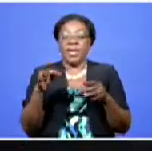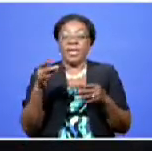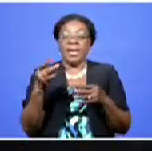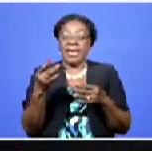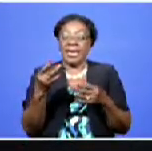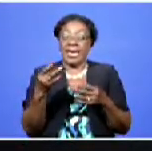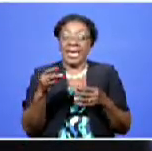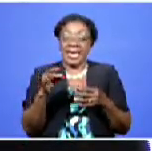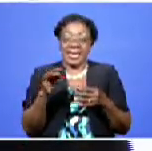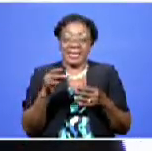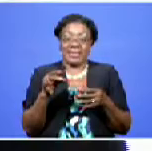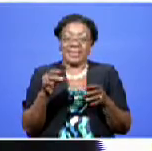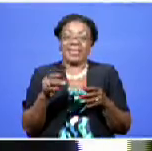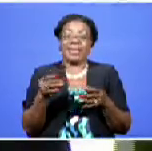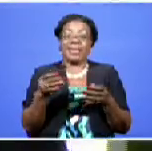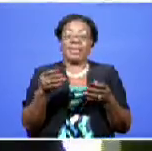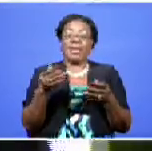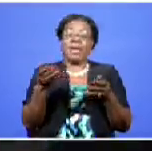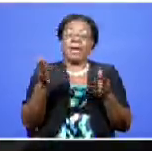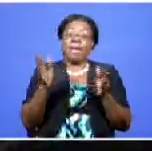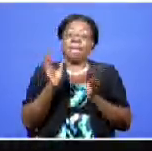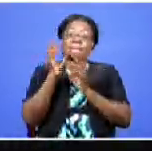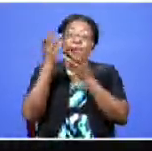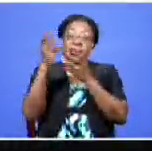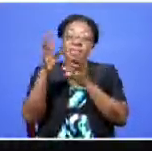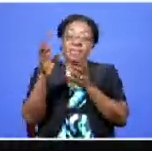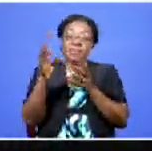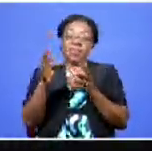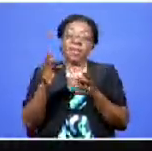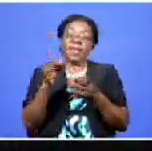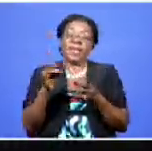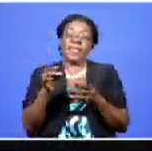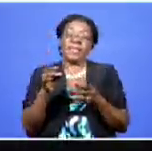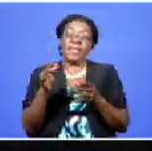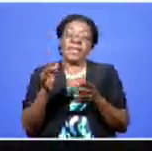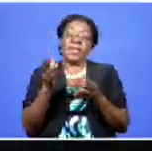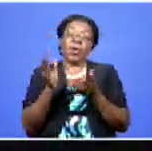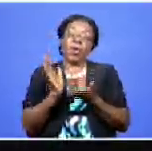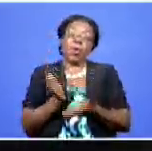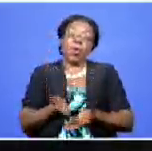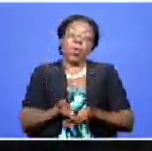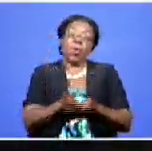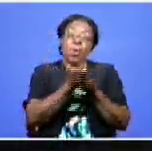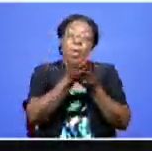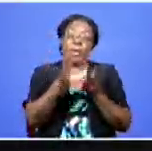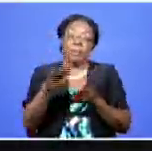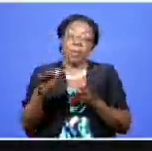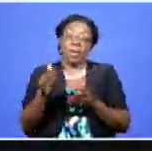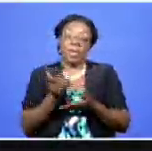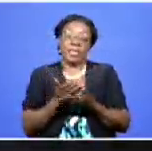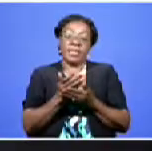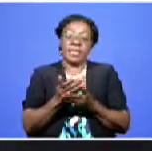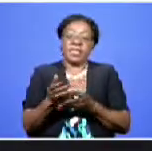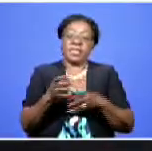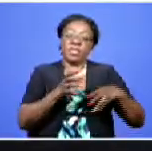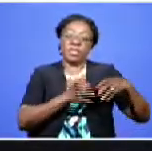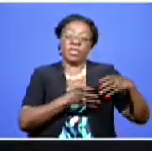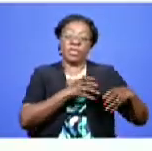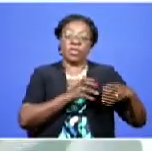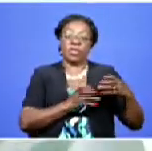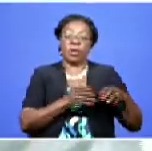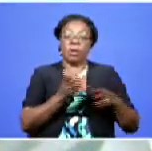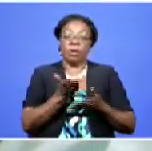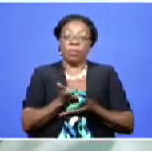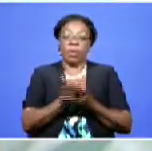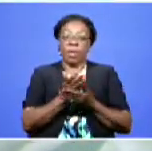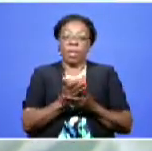18 volleyballs, and 18 new soccer balls. It's an initiative that was started by physical education teacher Shirlene Moss. At the